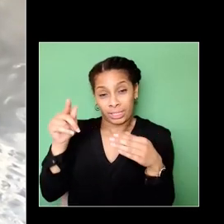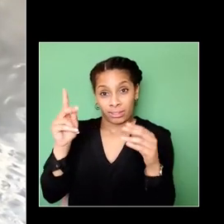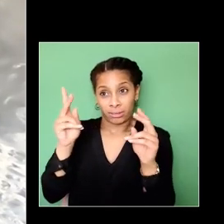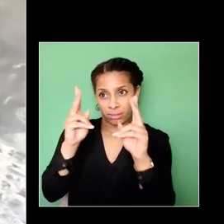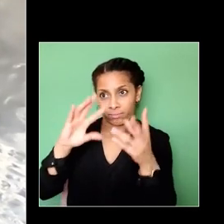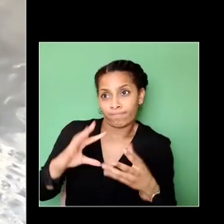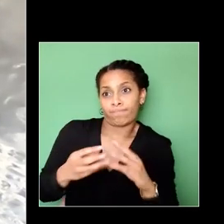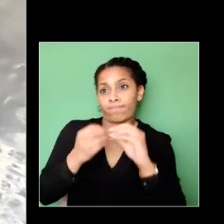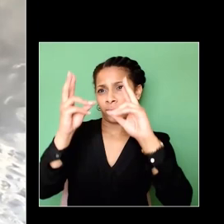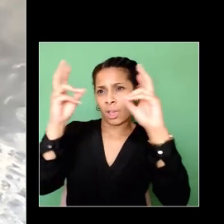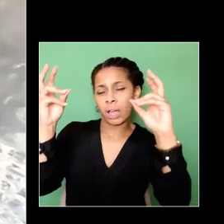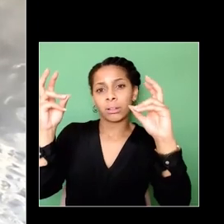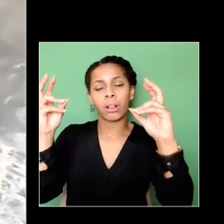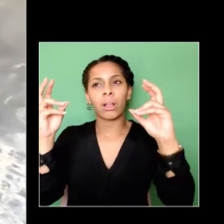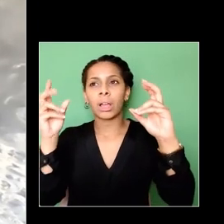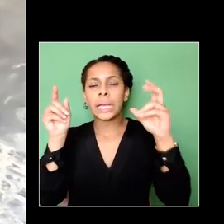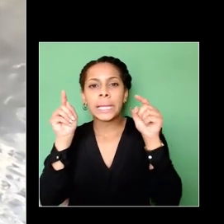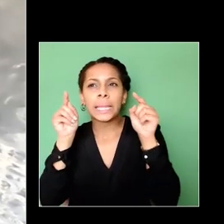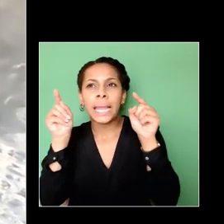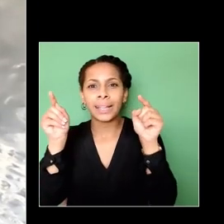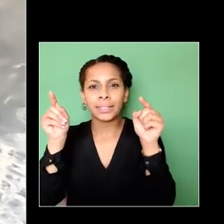having a written component to the work